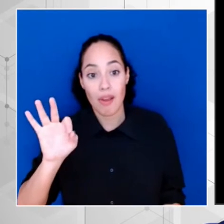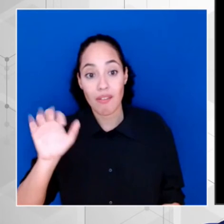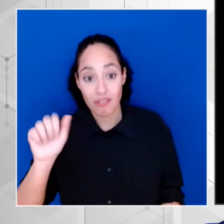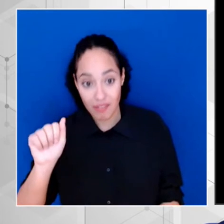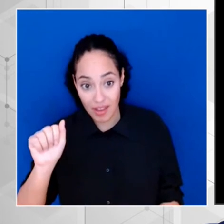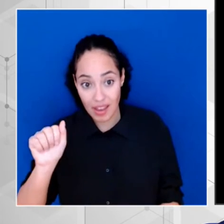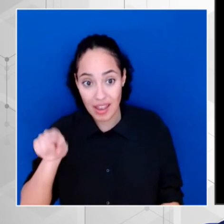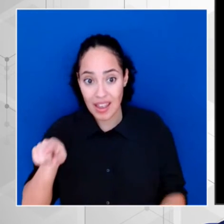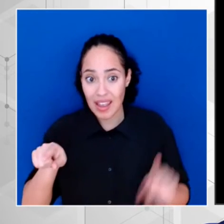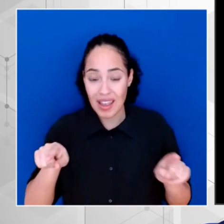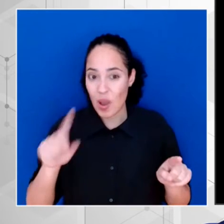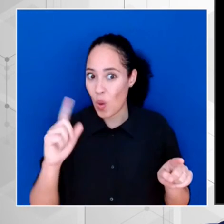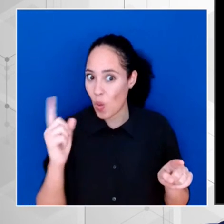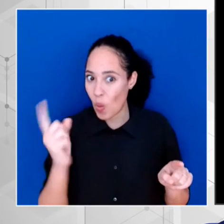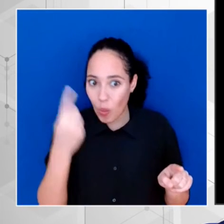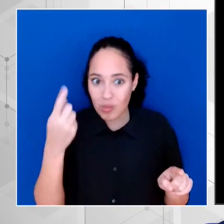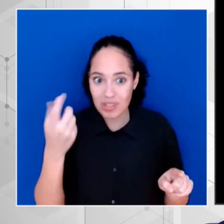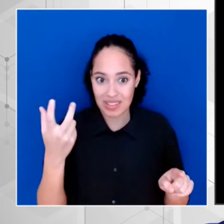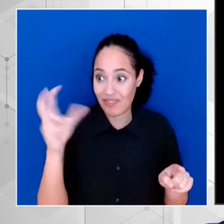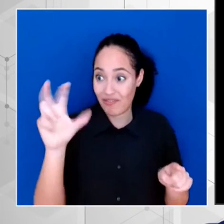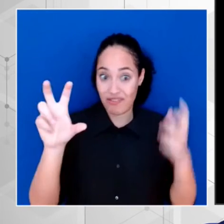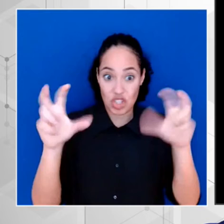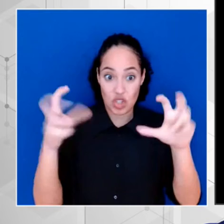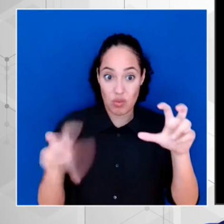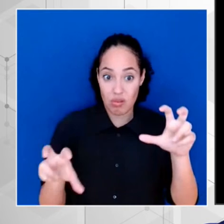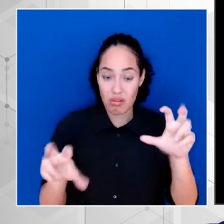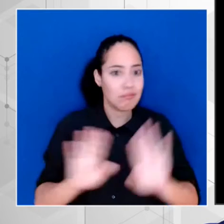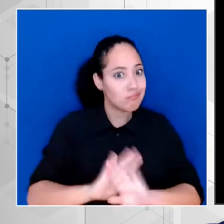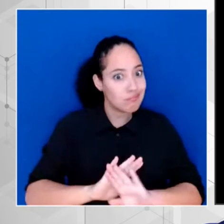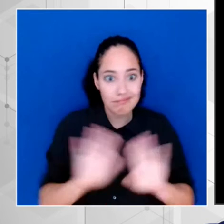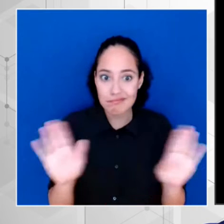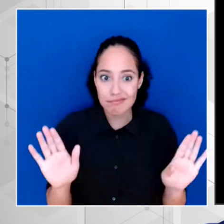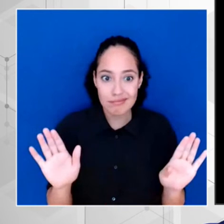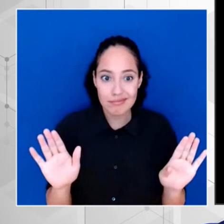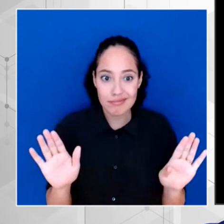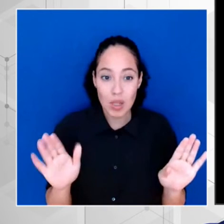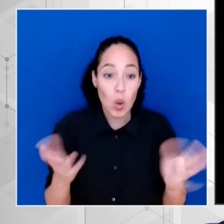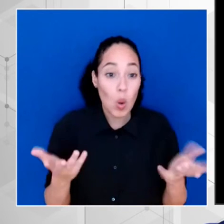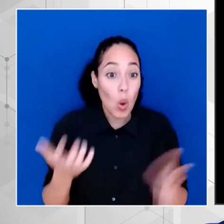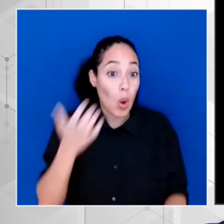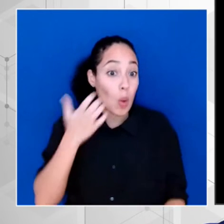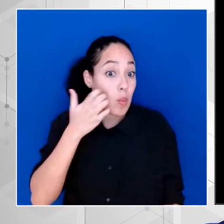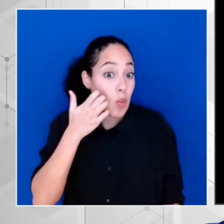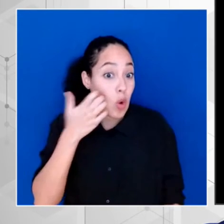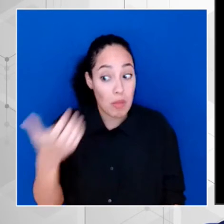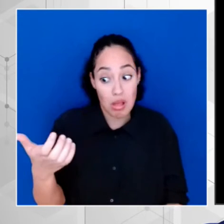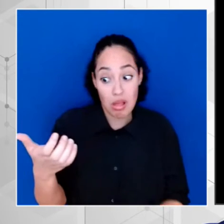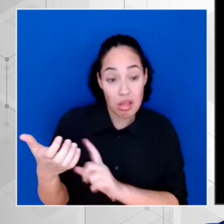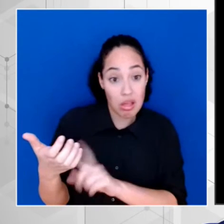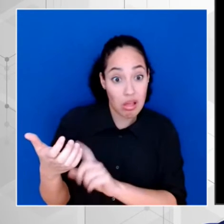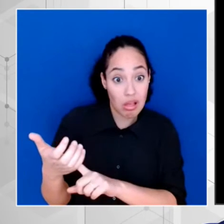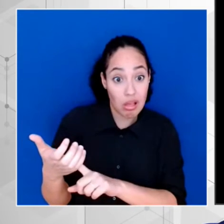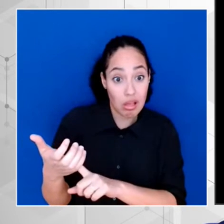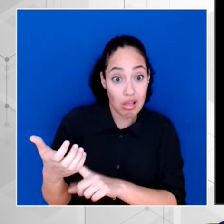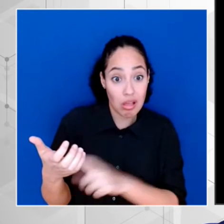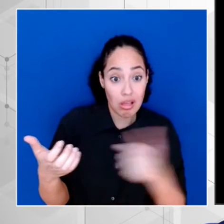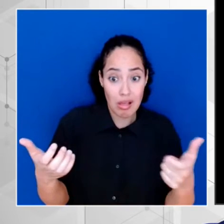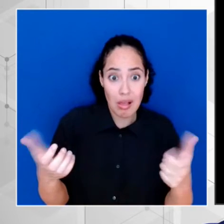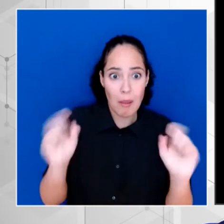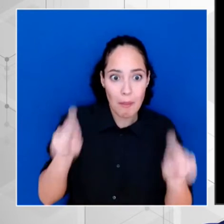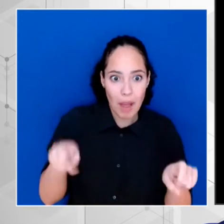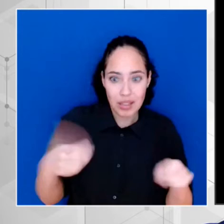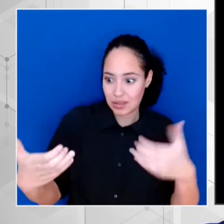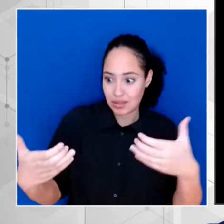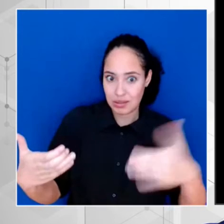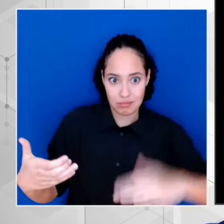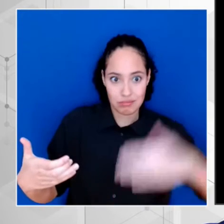option. After all, we may have forgotten to charge our phone. Nope, not kidding. It can happen.